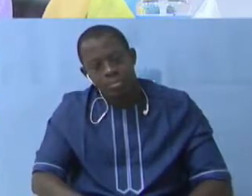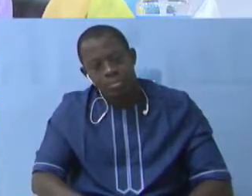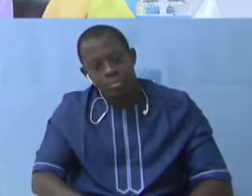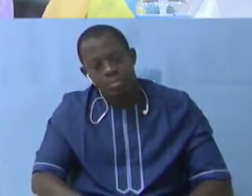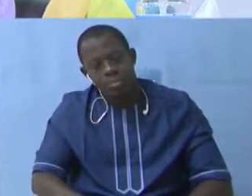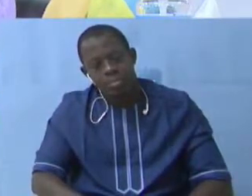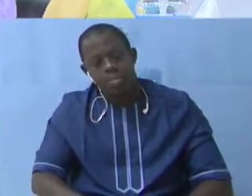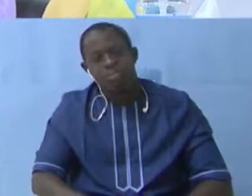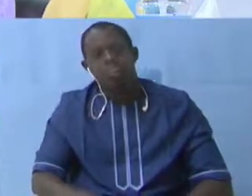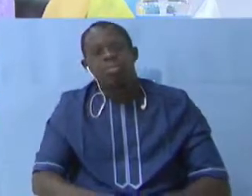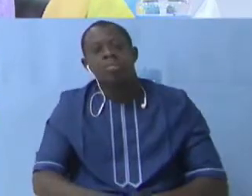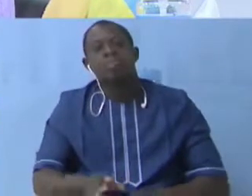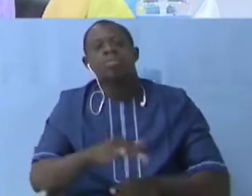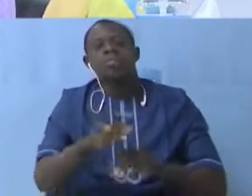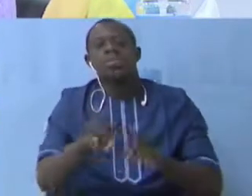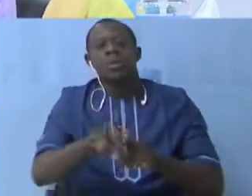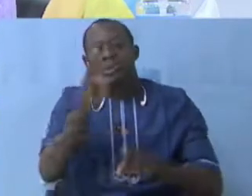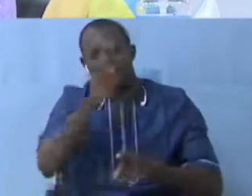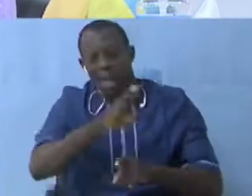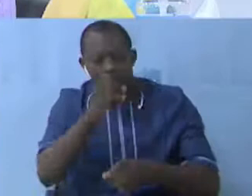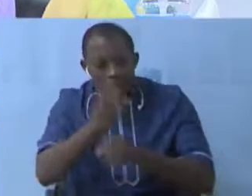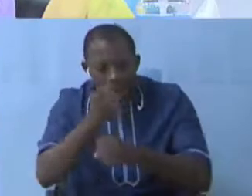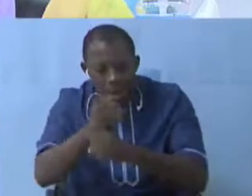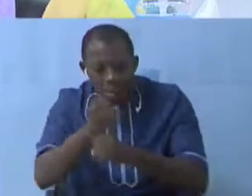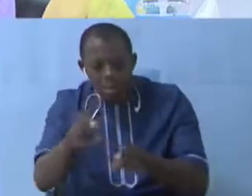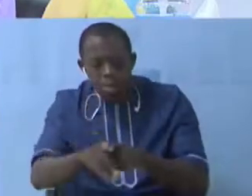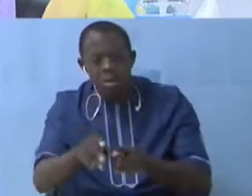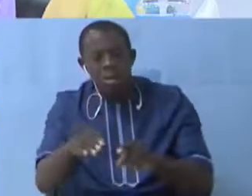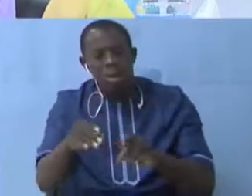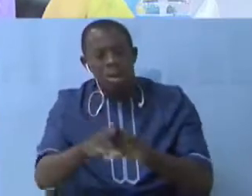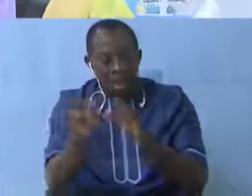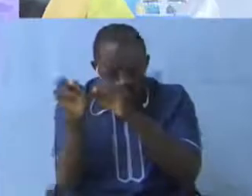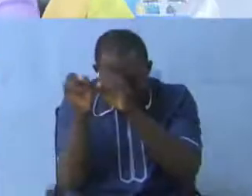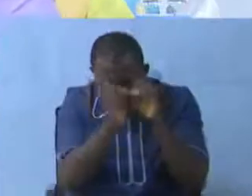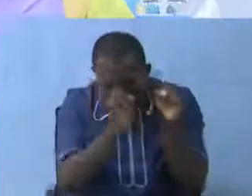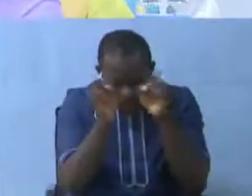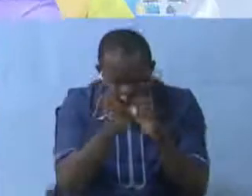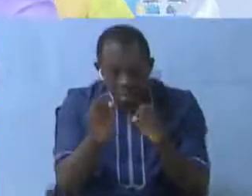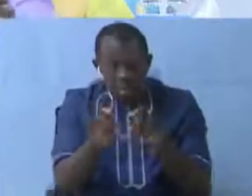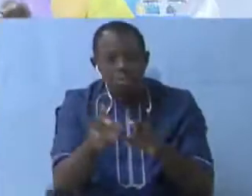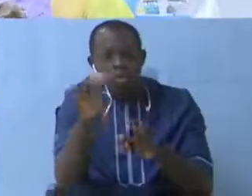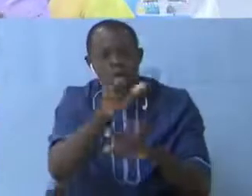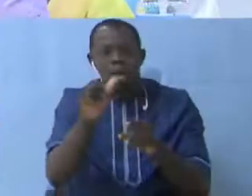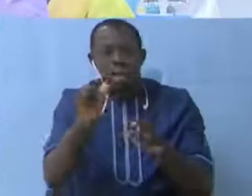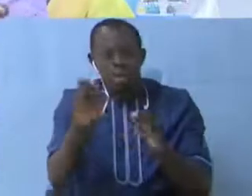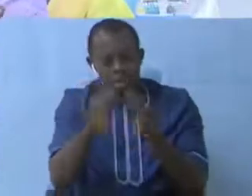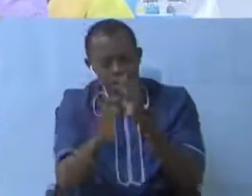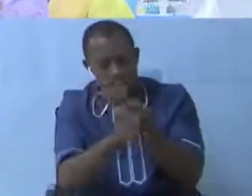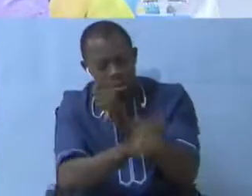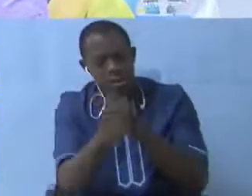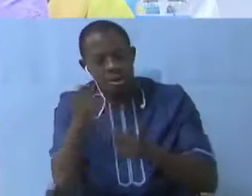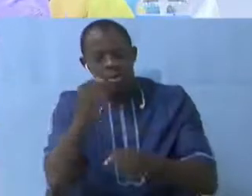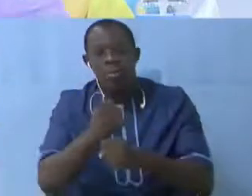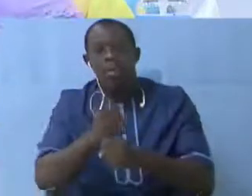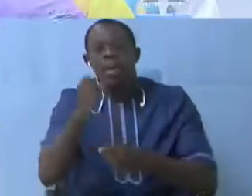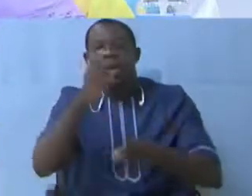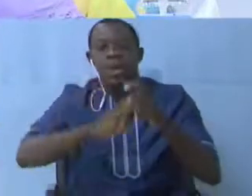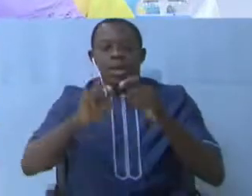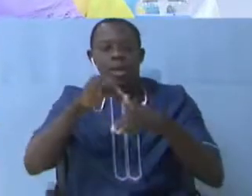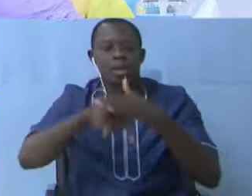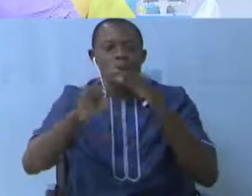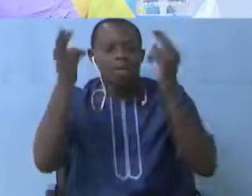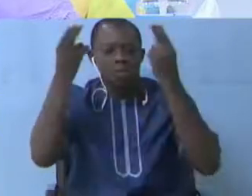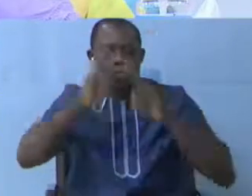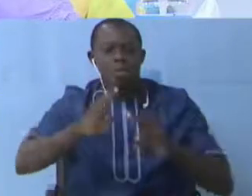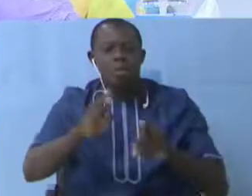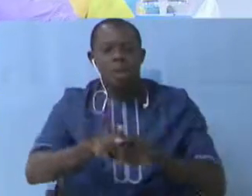some amendments. dugal nag ay yenn roxandi yoo xam ne am na ci loi bi. And I think one of them